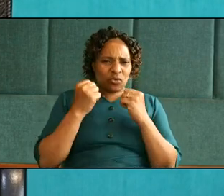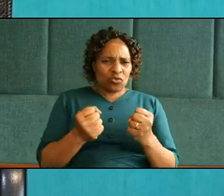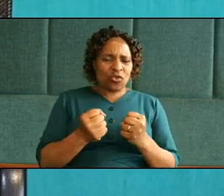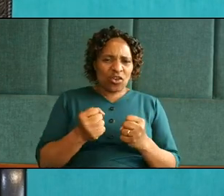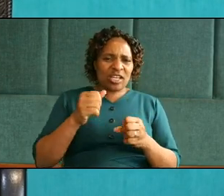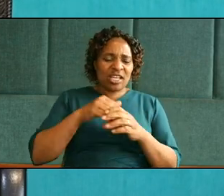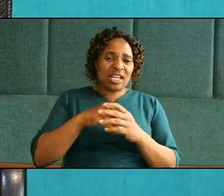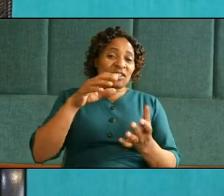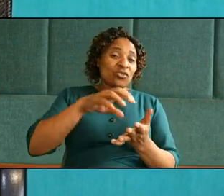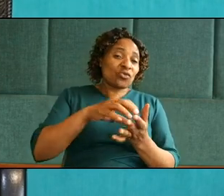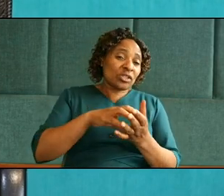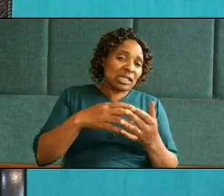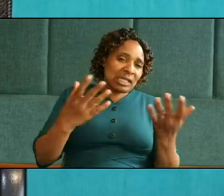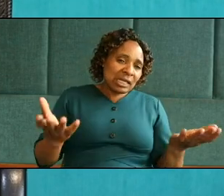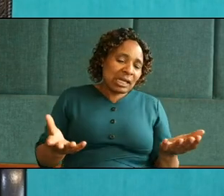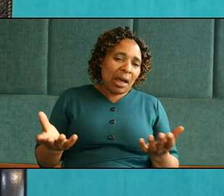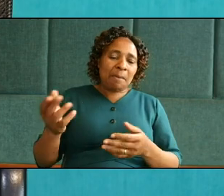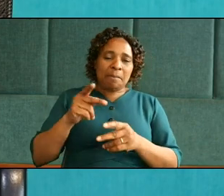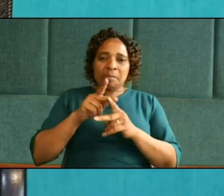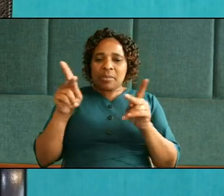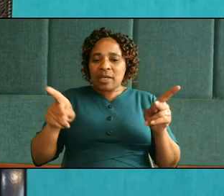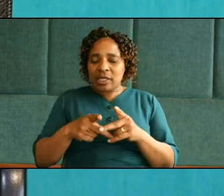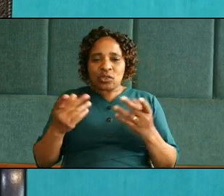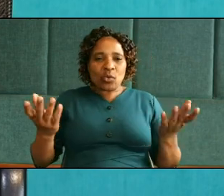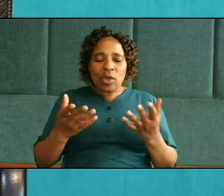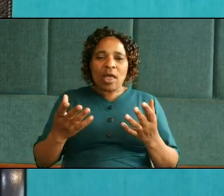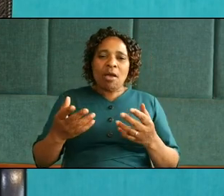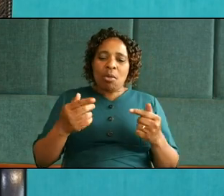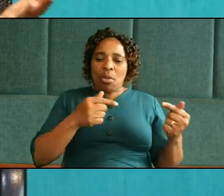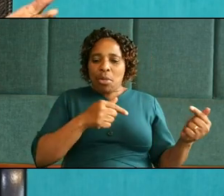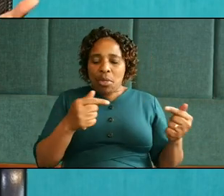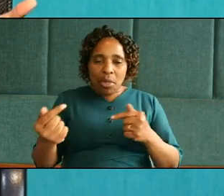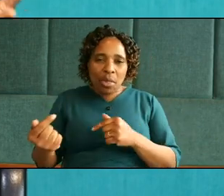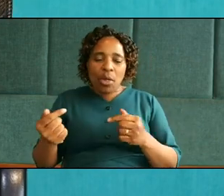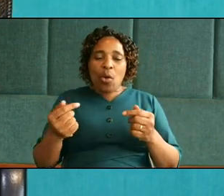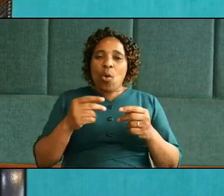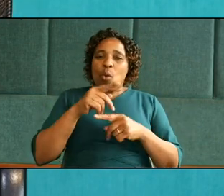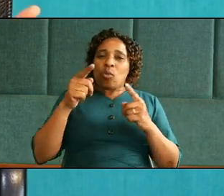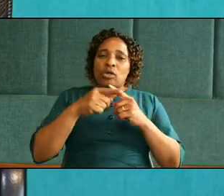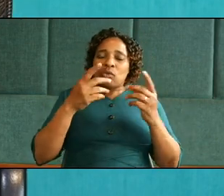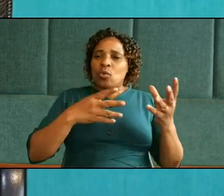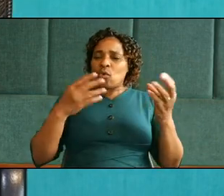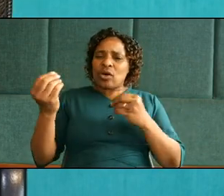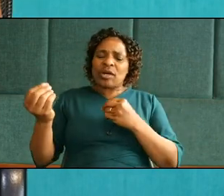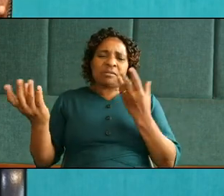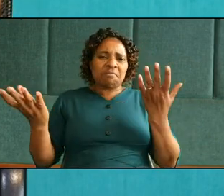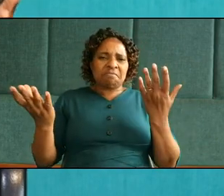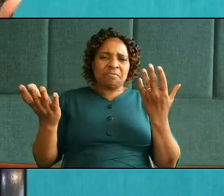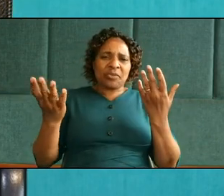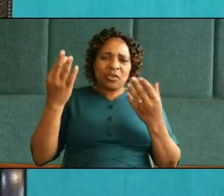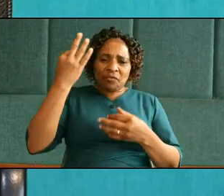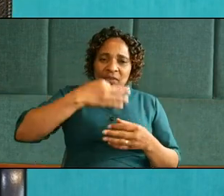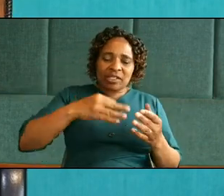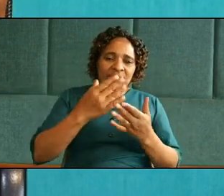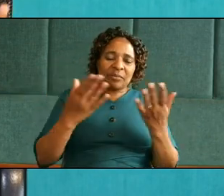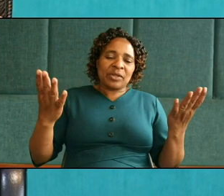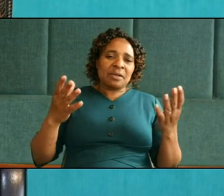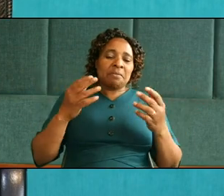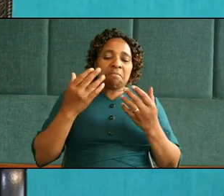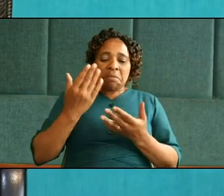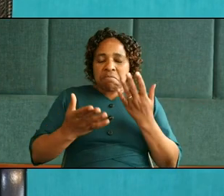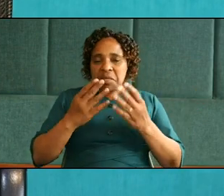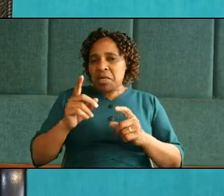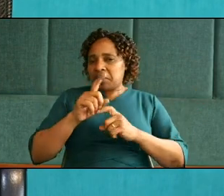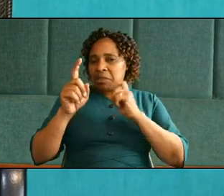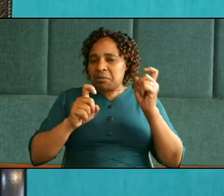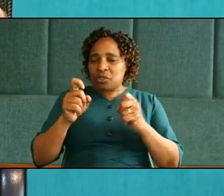in a situation or in a circumstance like war, or when you're going to battle or to face something, maybe an examination,